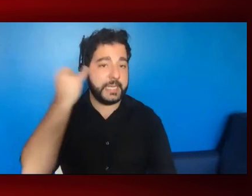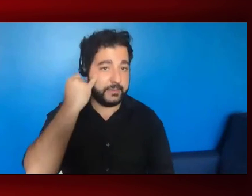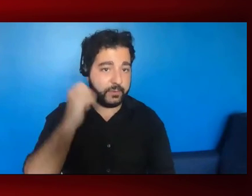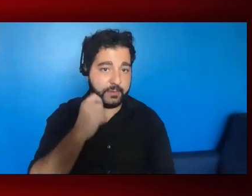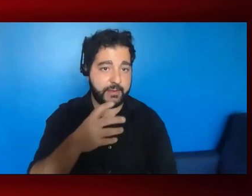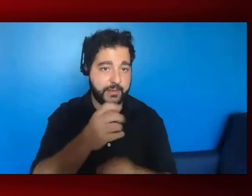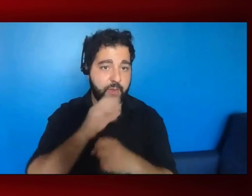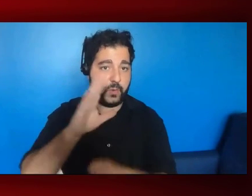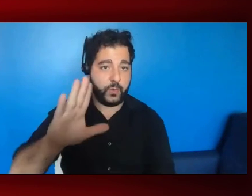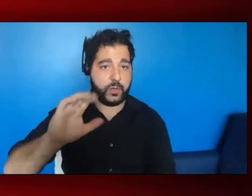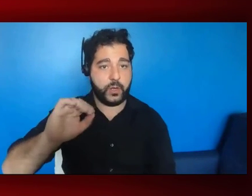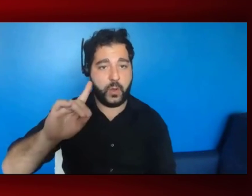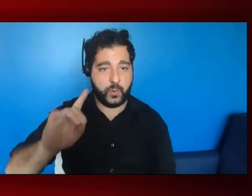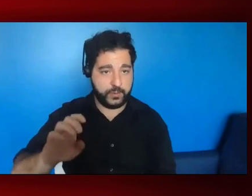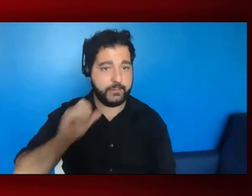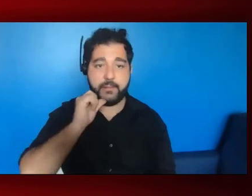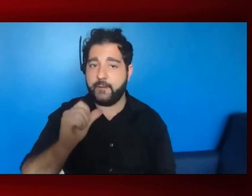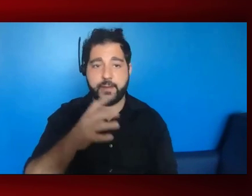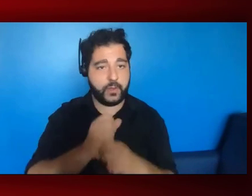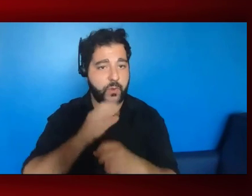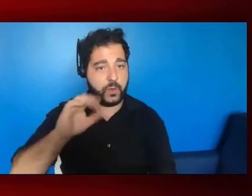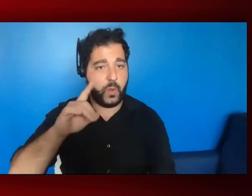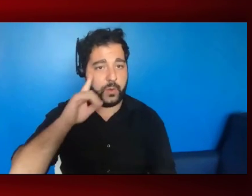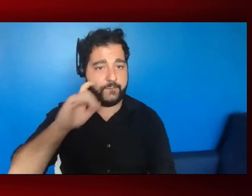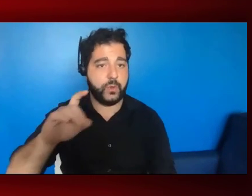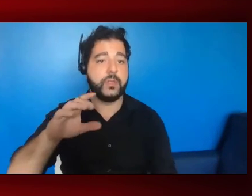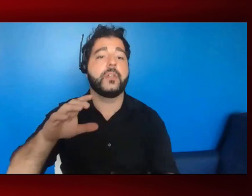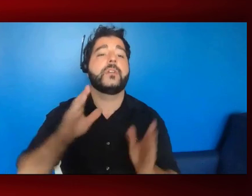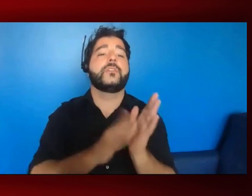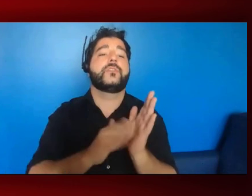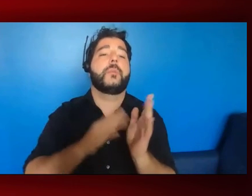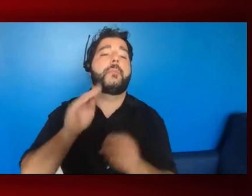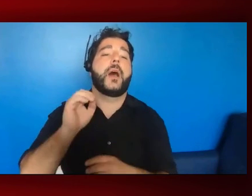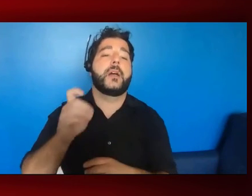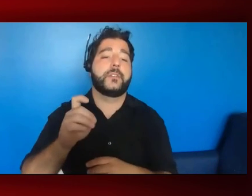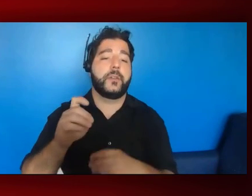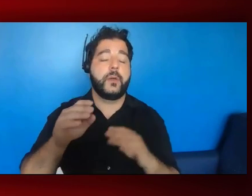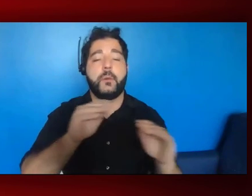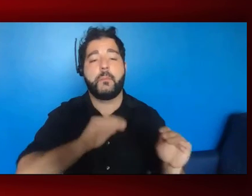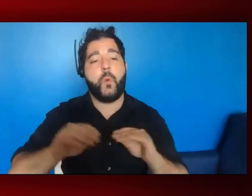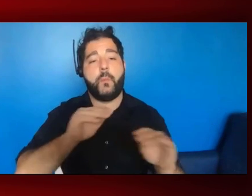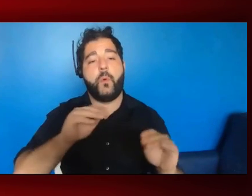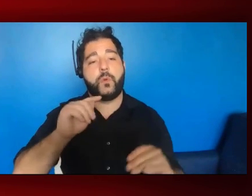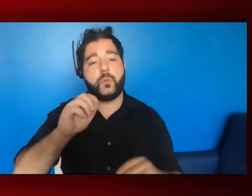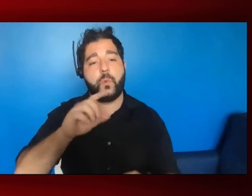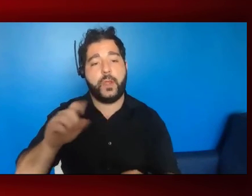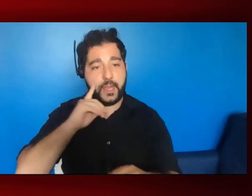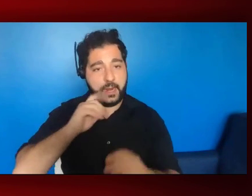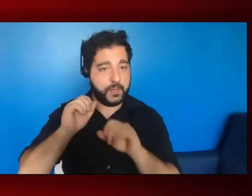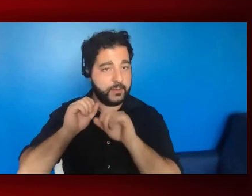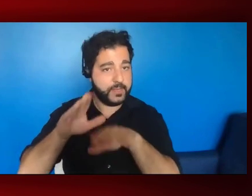your code, you did not get your code for the Soapbox mobile tool, I am putting in the chat for